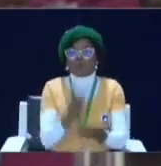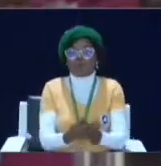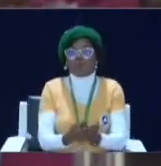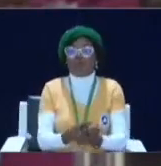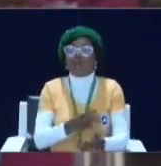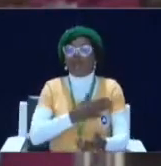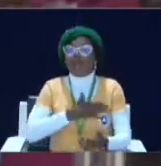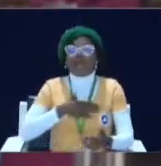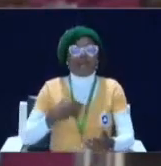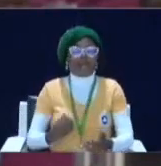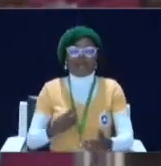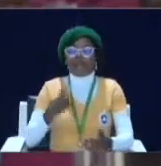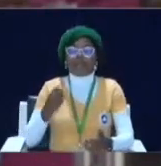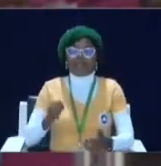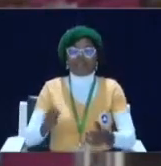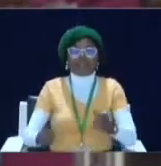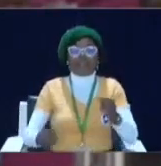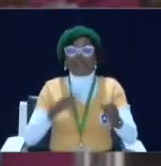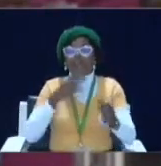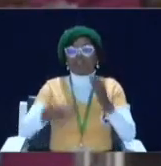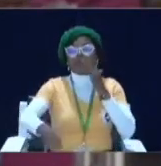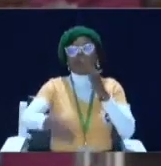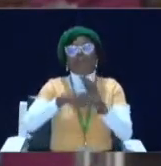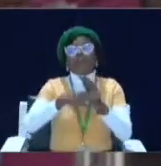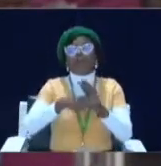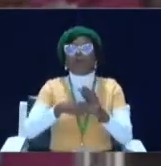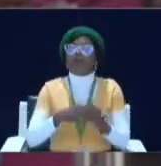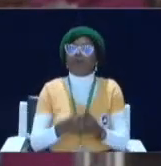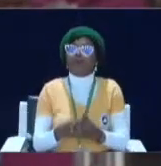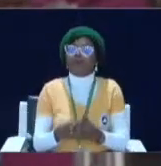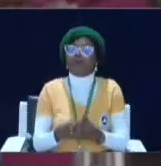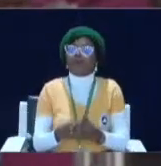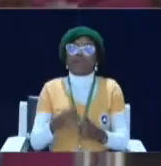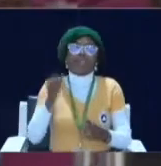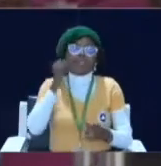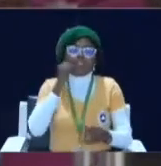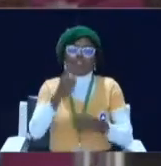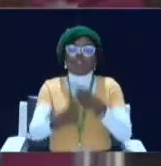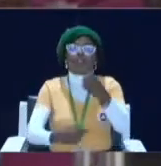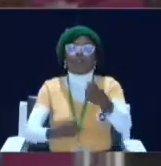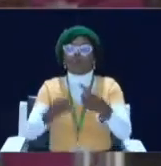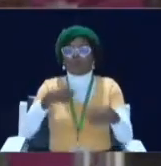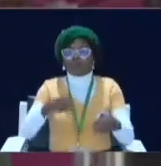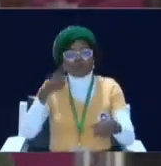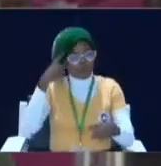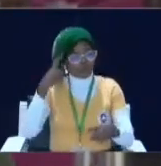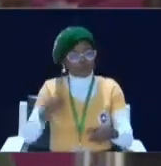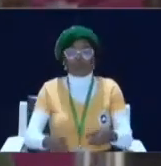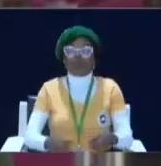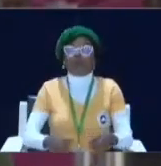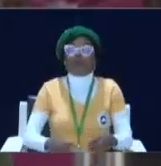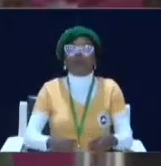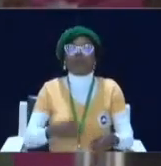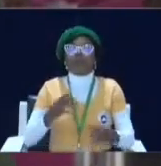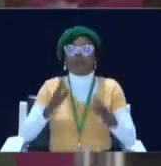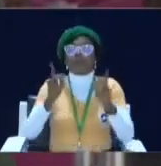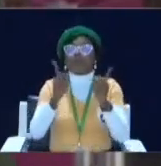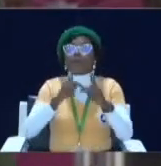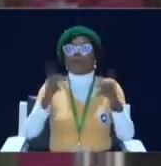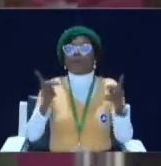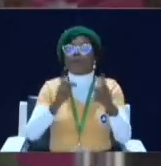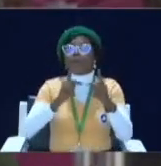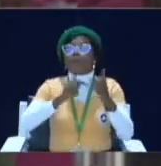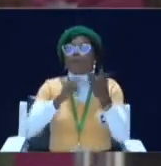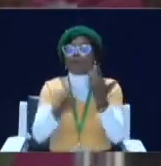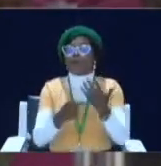not store and block her lungs. She attended the Festival of Life program in Jerusalem, and